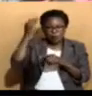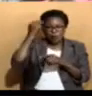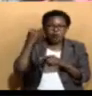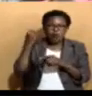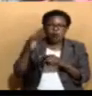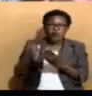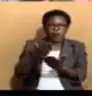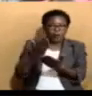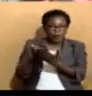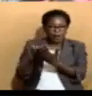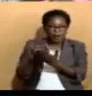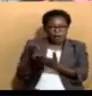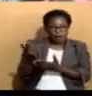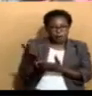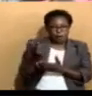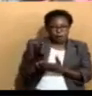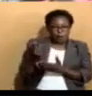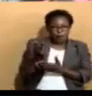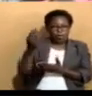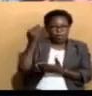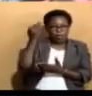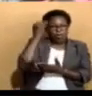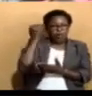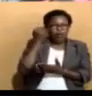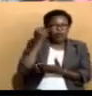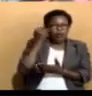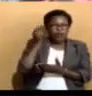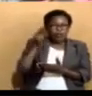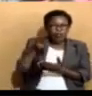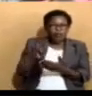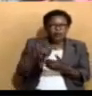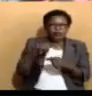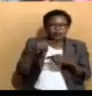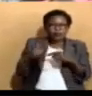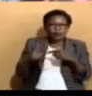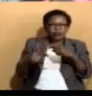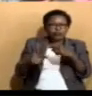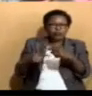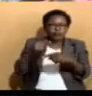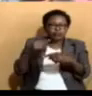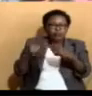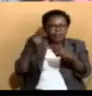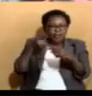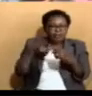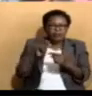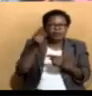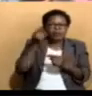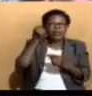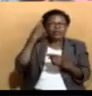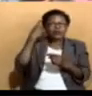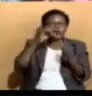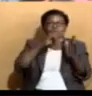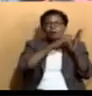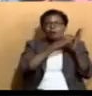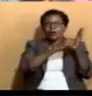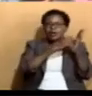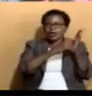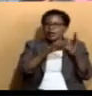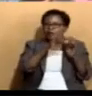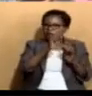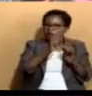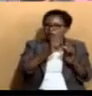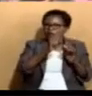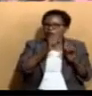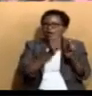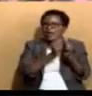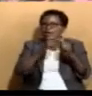Appeal, both courts seemed to proceed on the understanding that paragraph 5 and 7